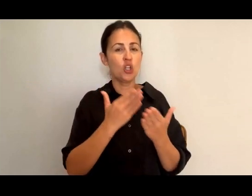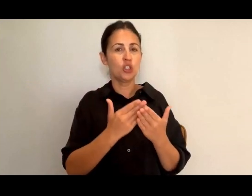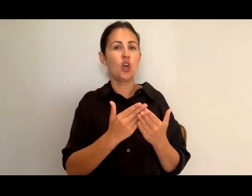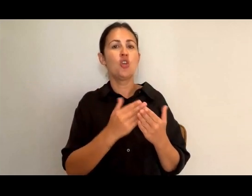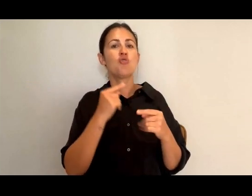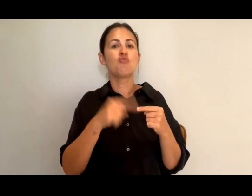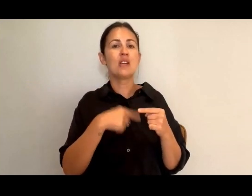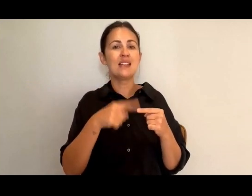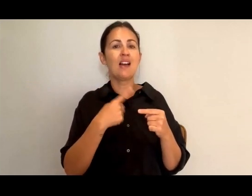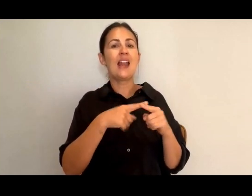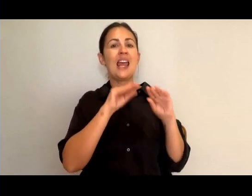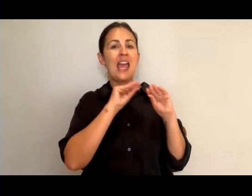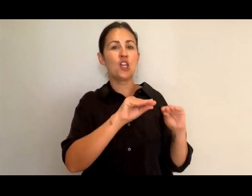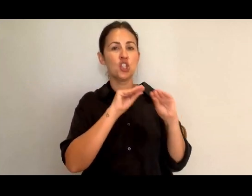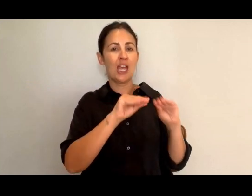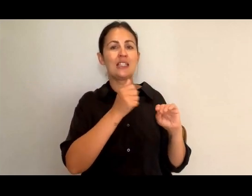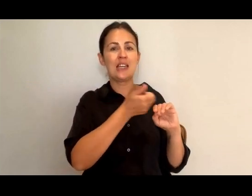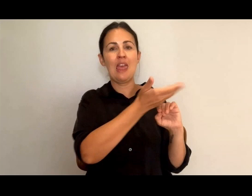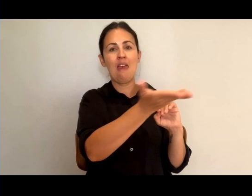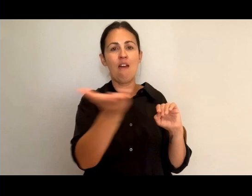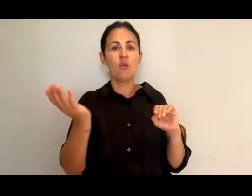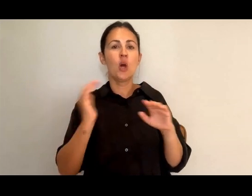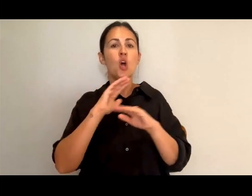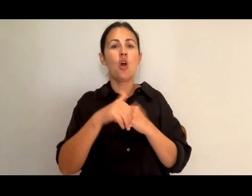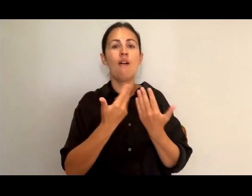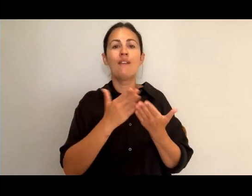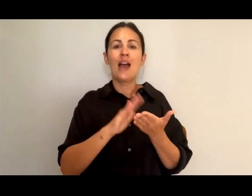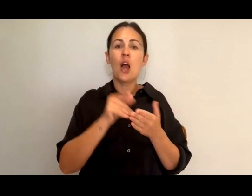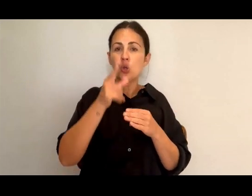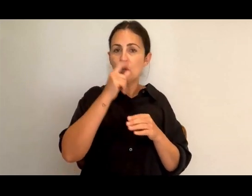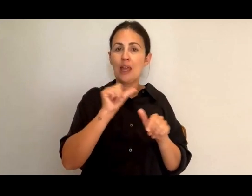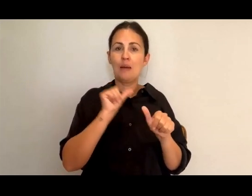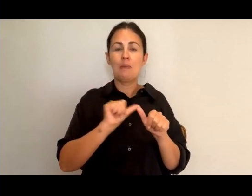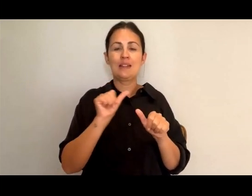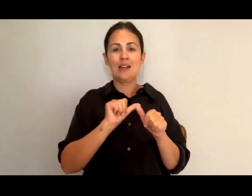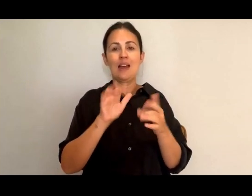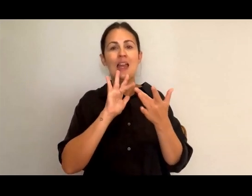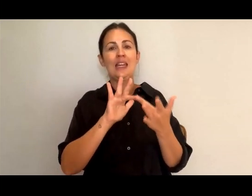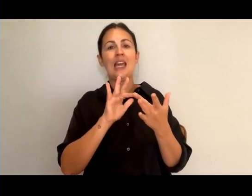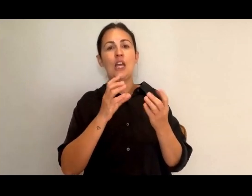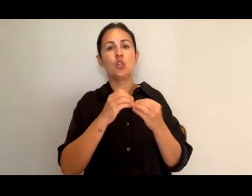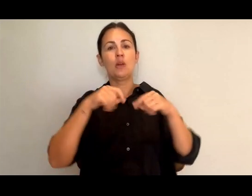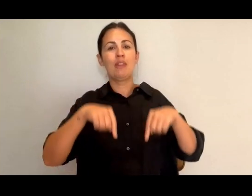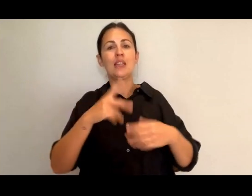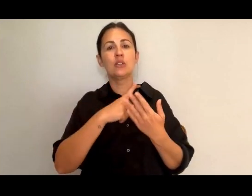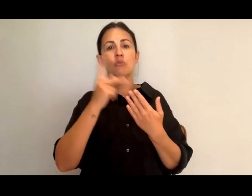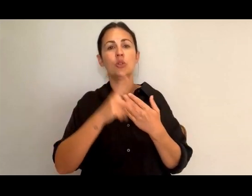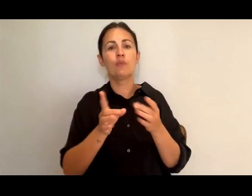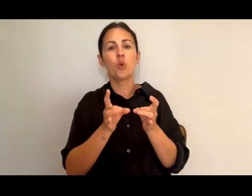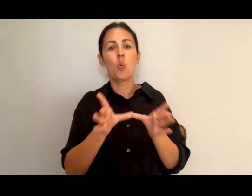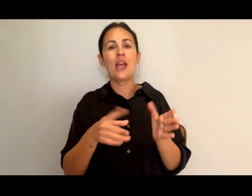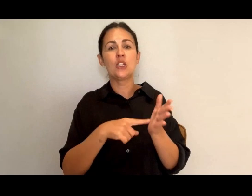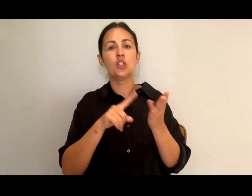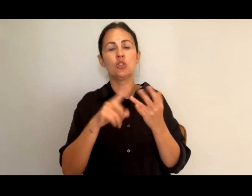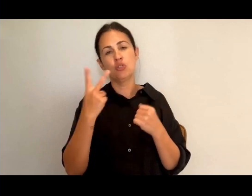arts background how they could better and more sophisticatedly engage with waste to art. And there are some projects, particularly one that's happening in Mudgee, that